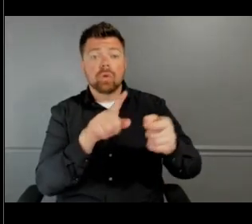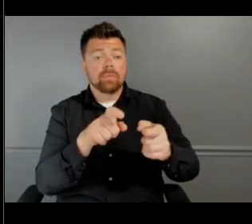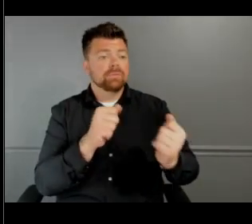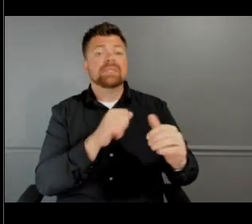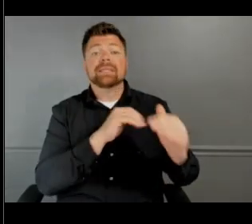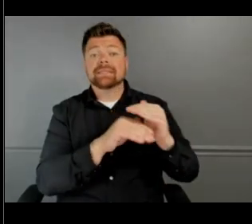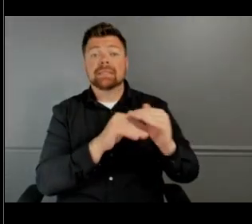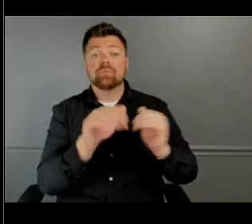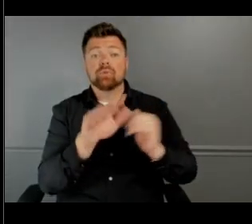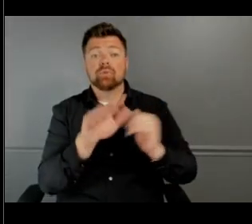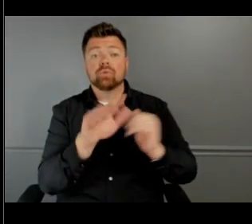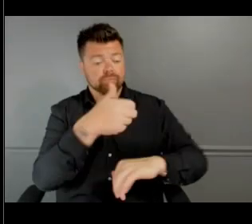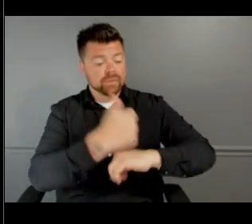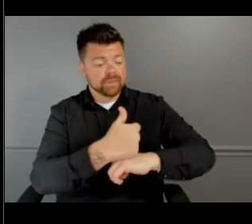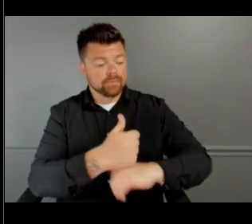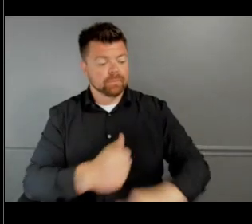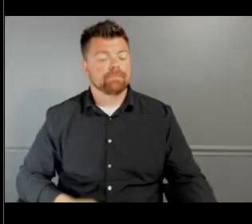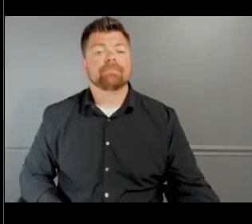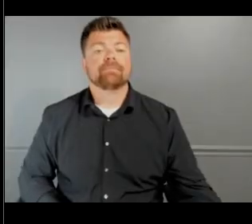accessible locations.